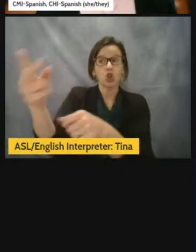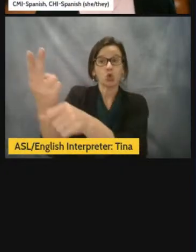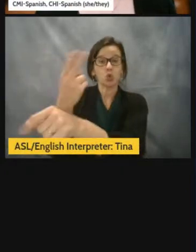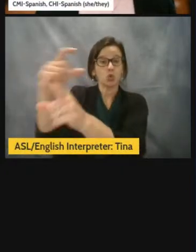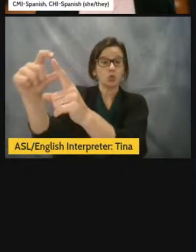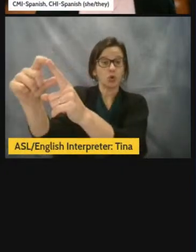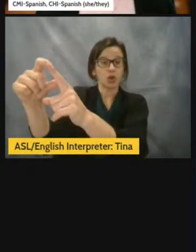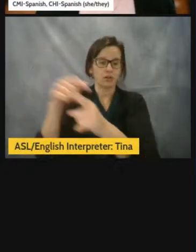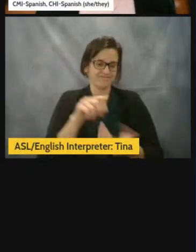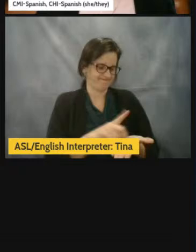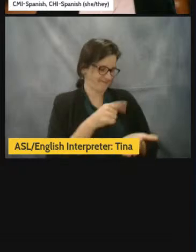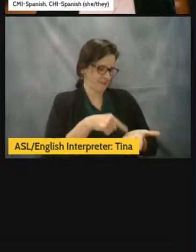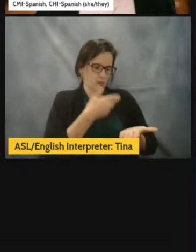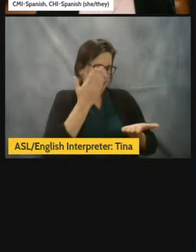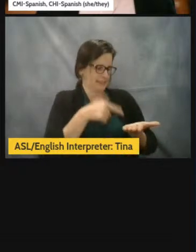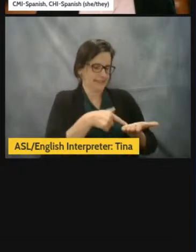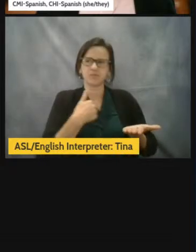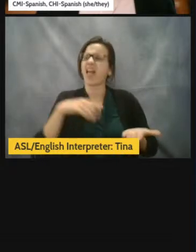them?